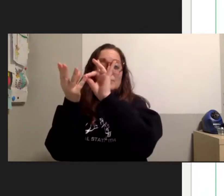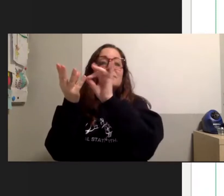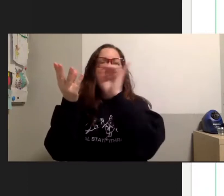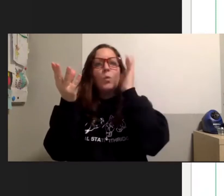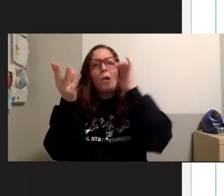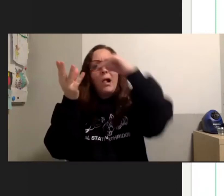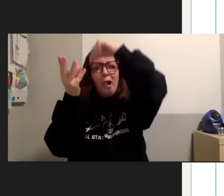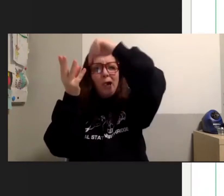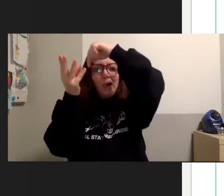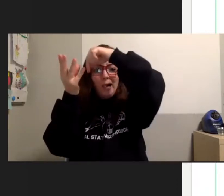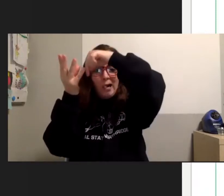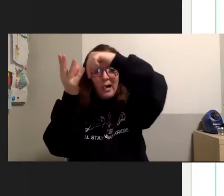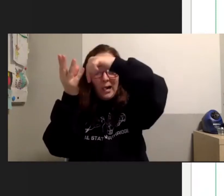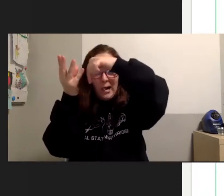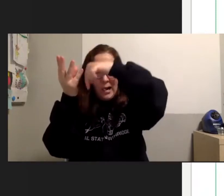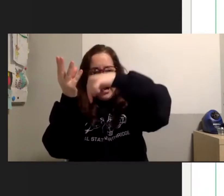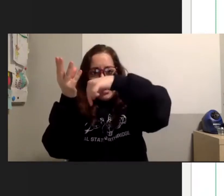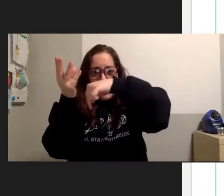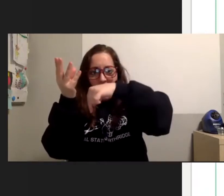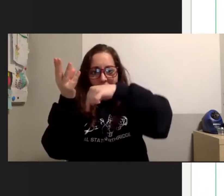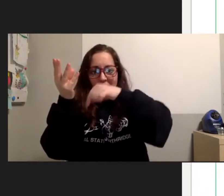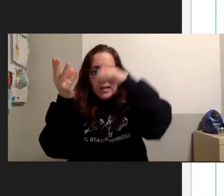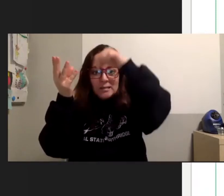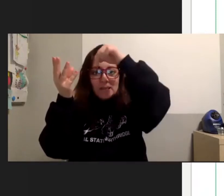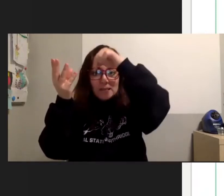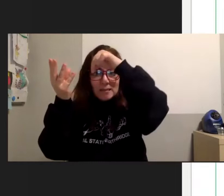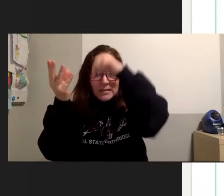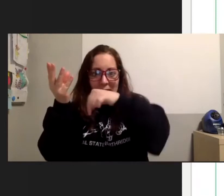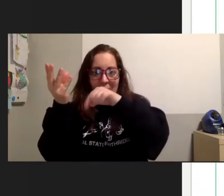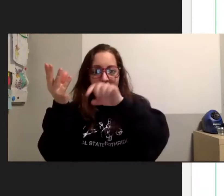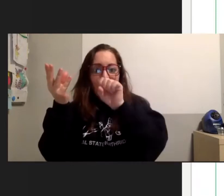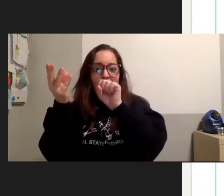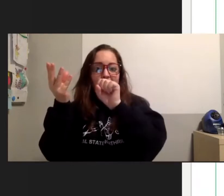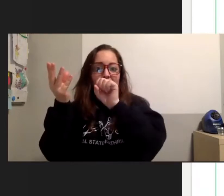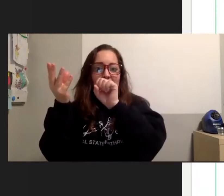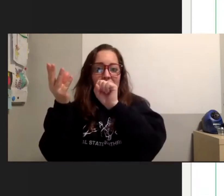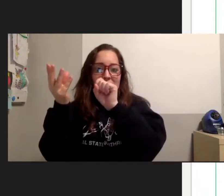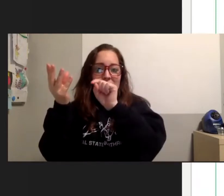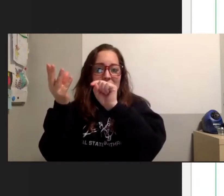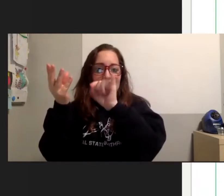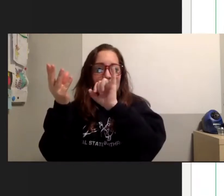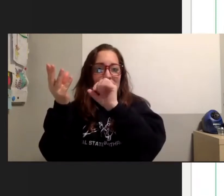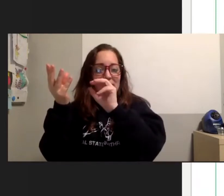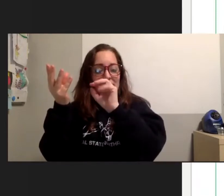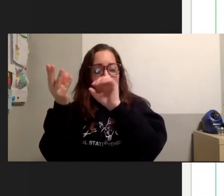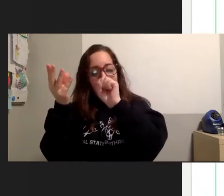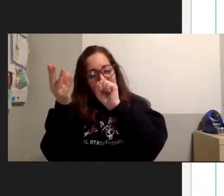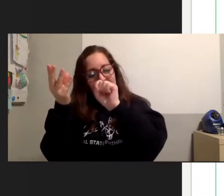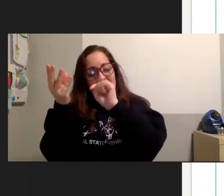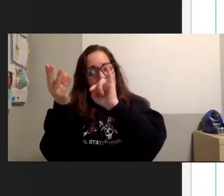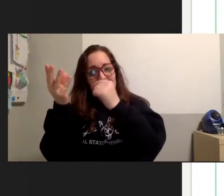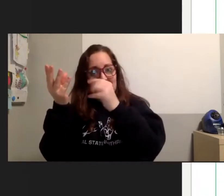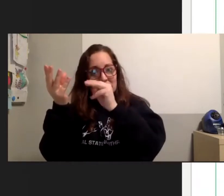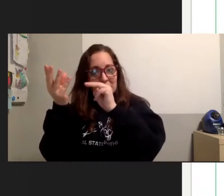it grows a long tube through the pistil into an ovule.